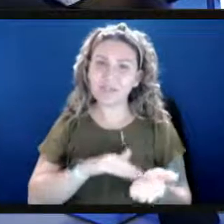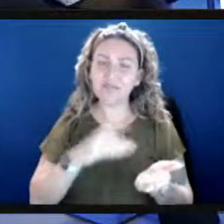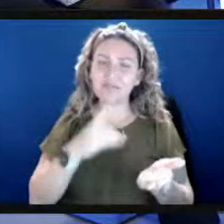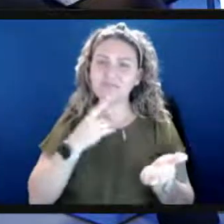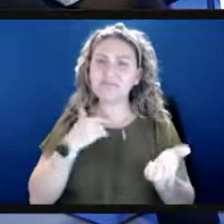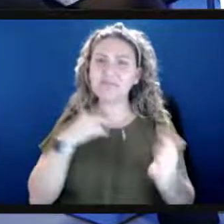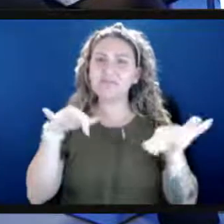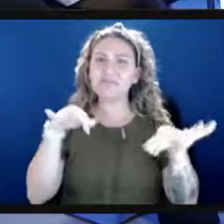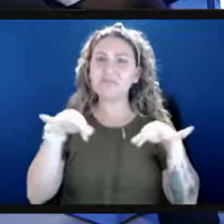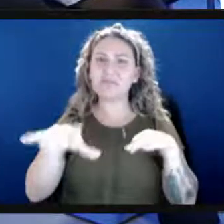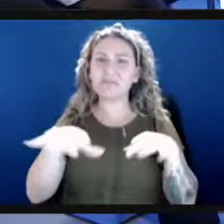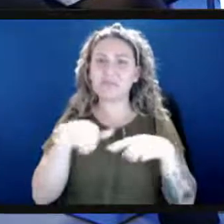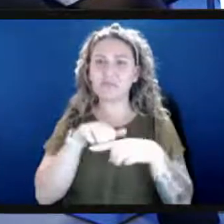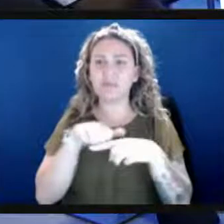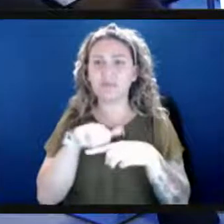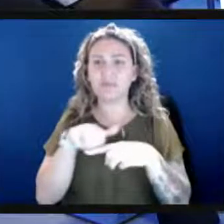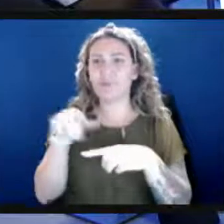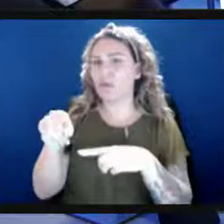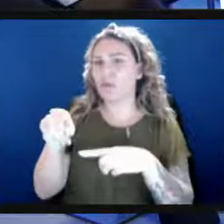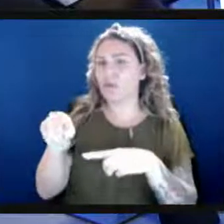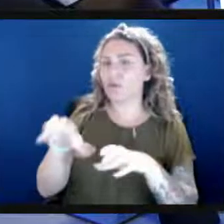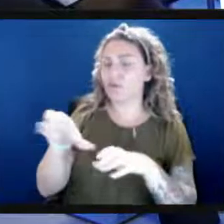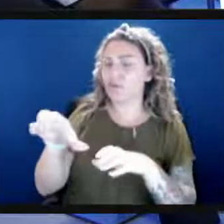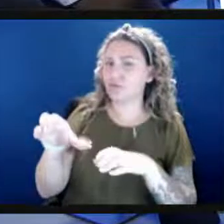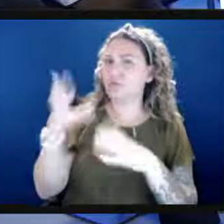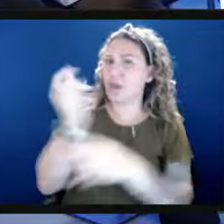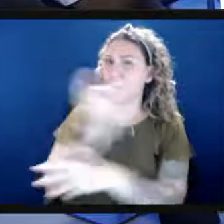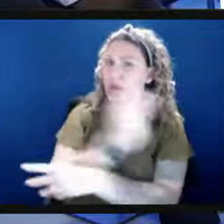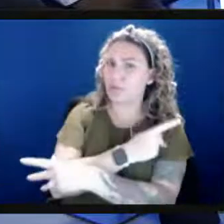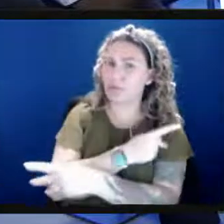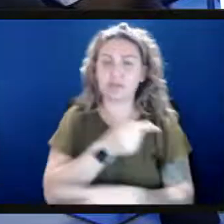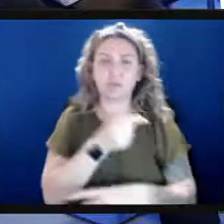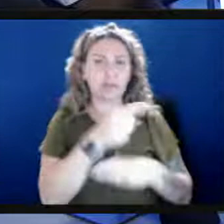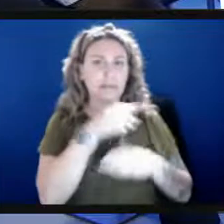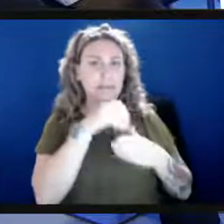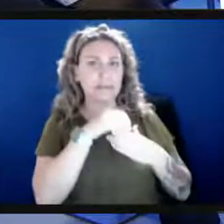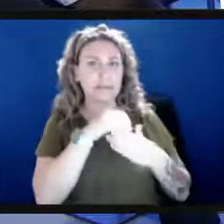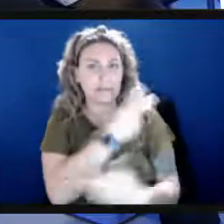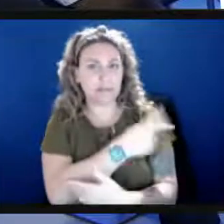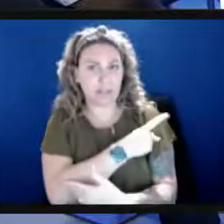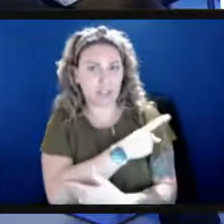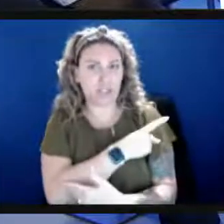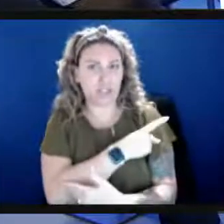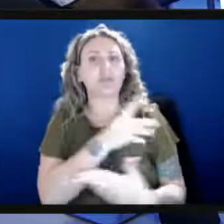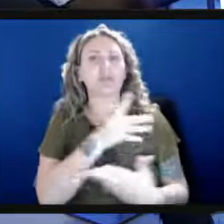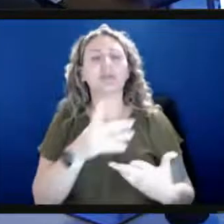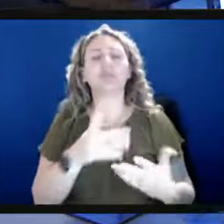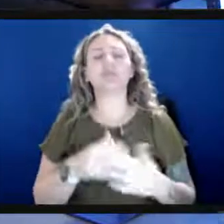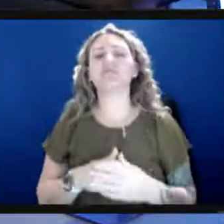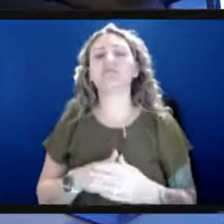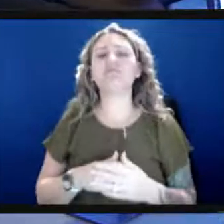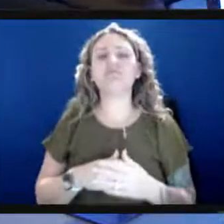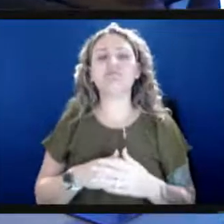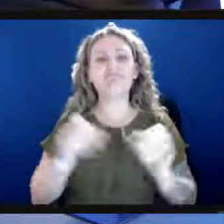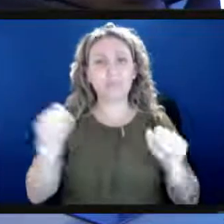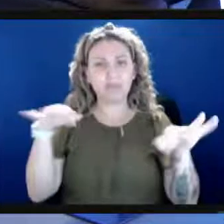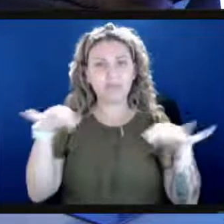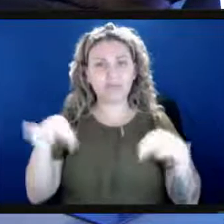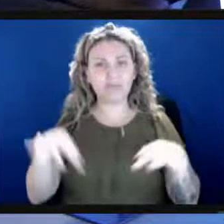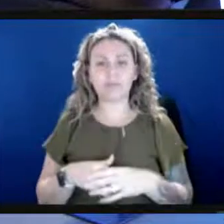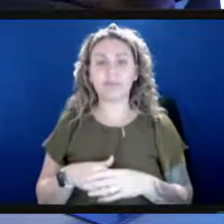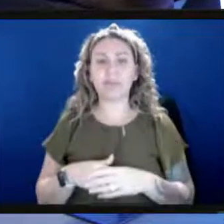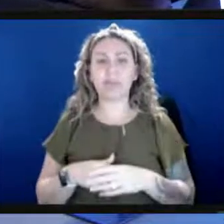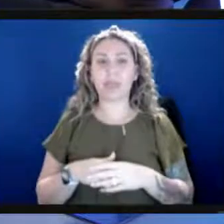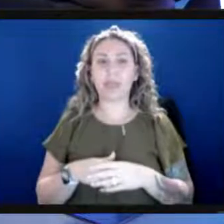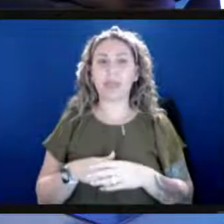practice. You do outpatient, Dr. Sethi, and you are dealing with inpatient cases. Talk to us about that. I mean, so what we're really seeing over the